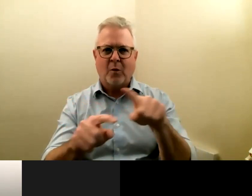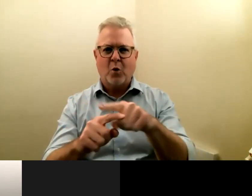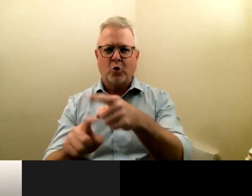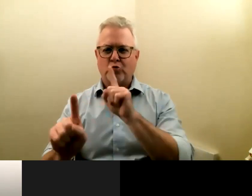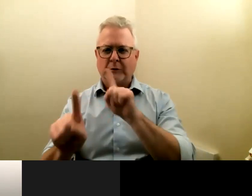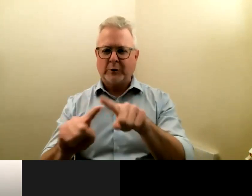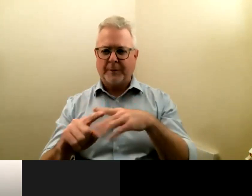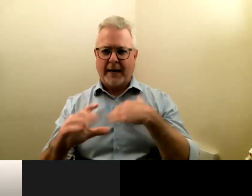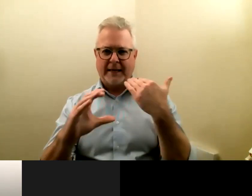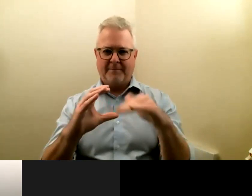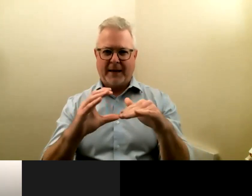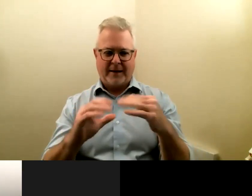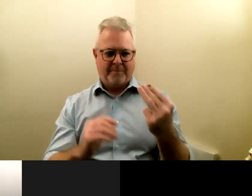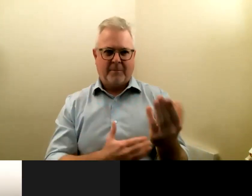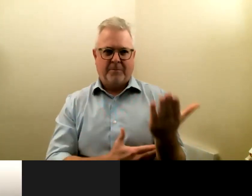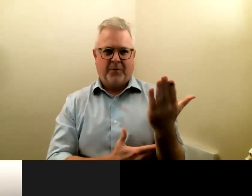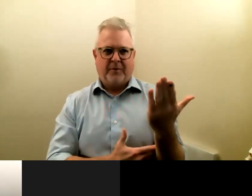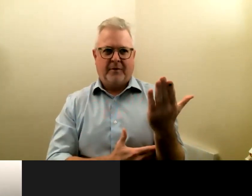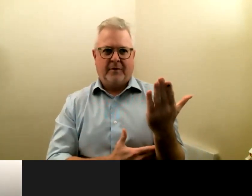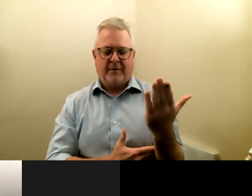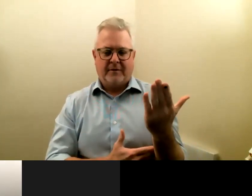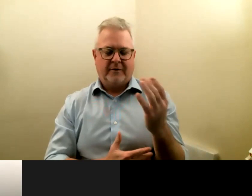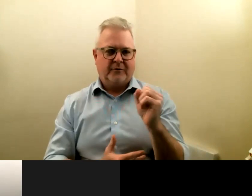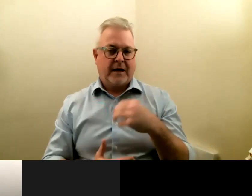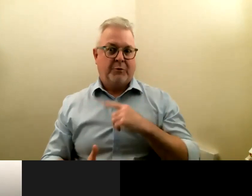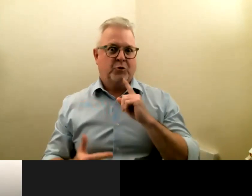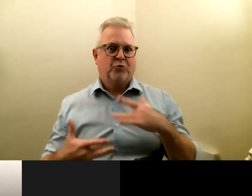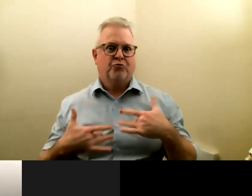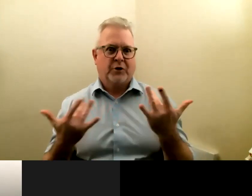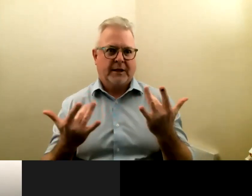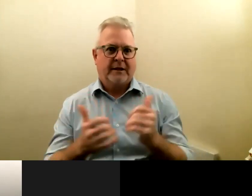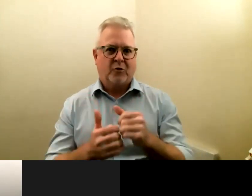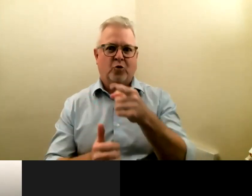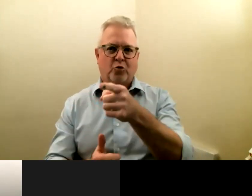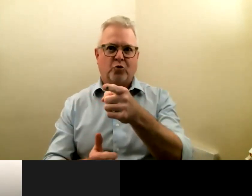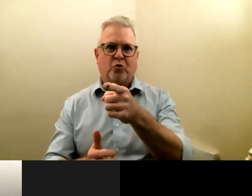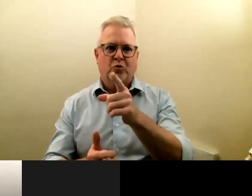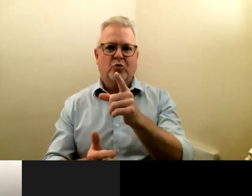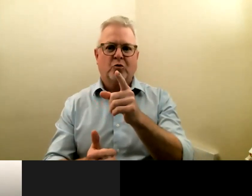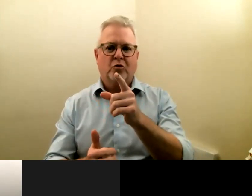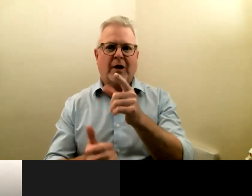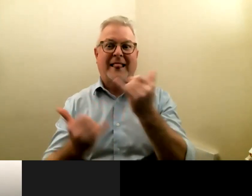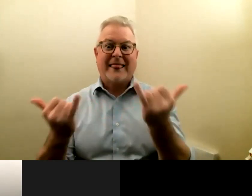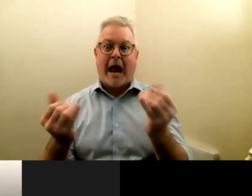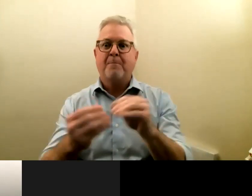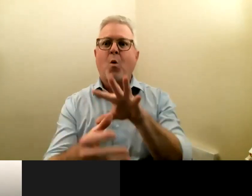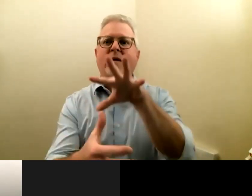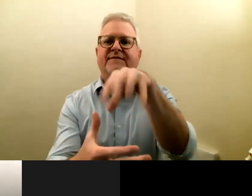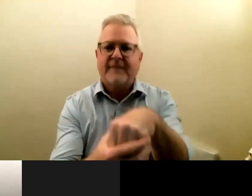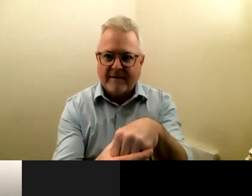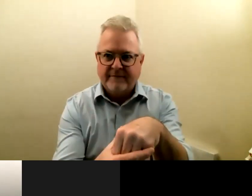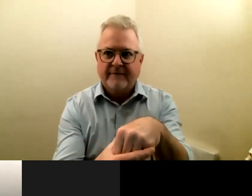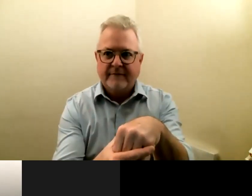different job title. When you responded to my email on Monday morning, I was thrilled to see that you